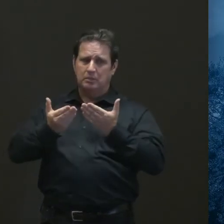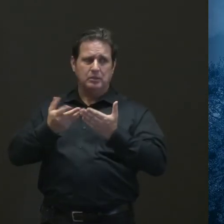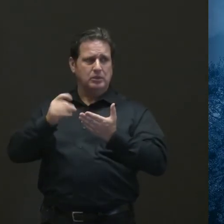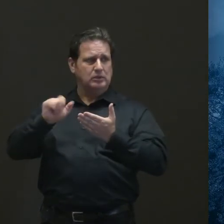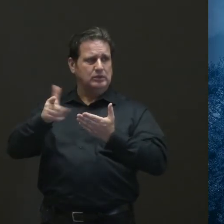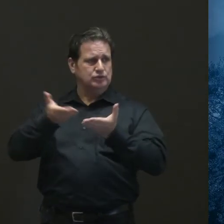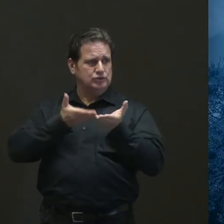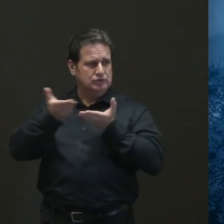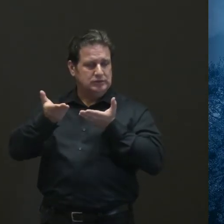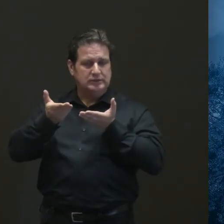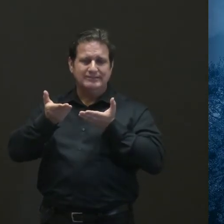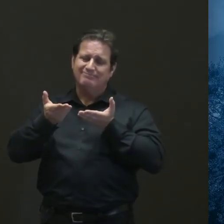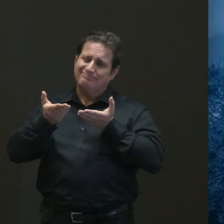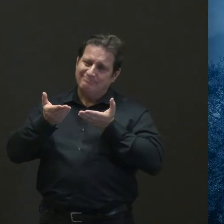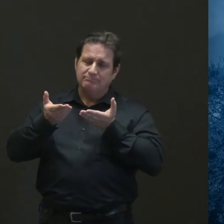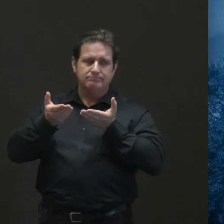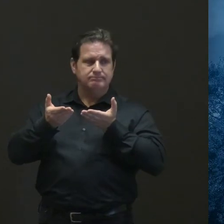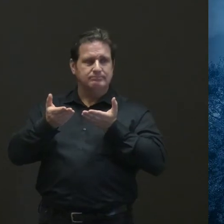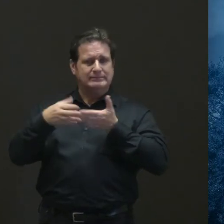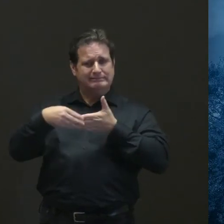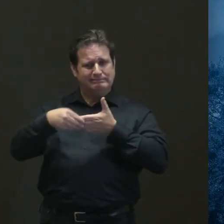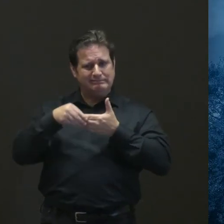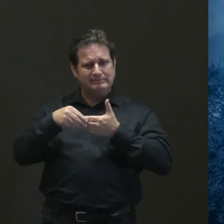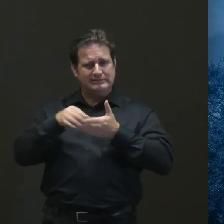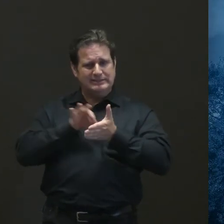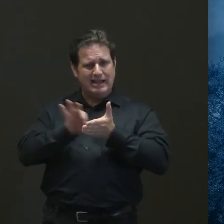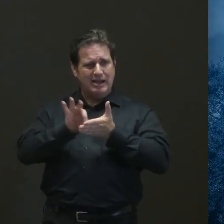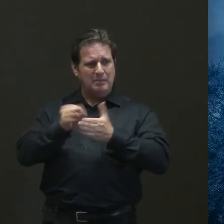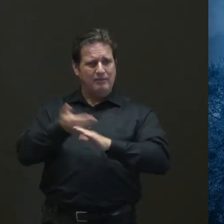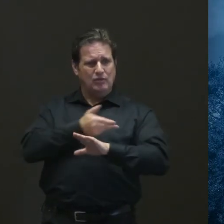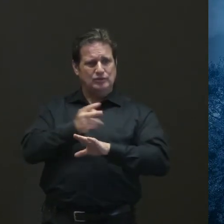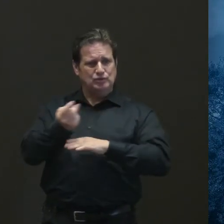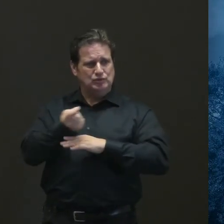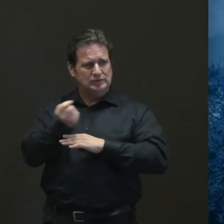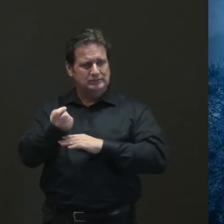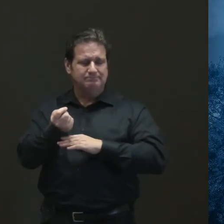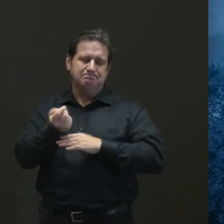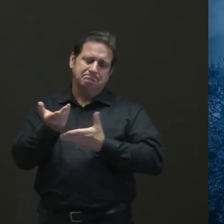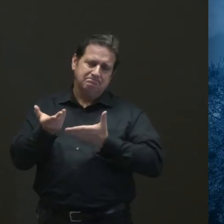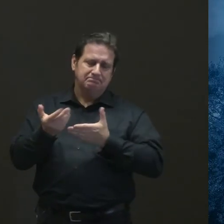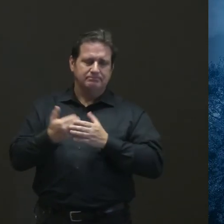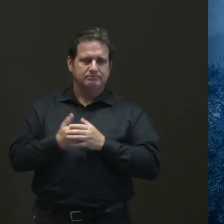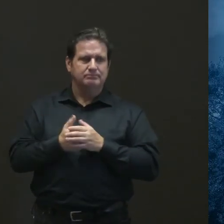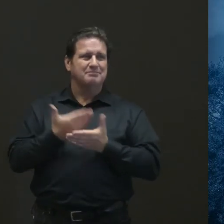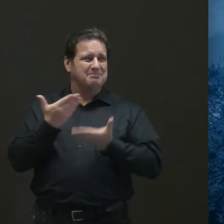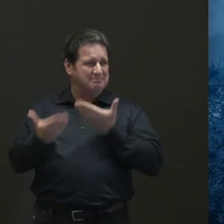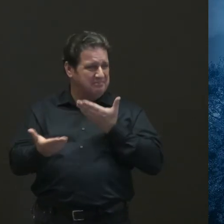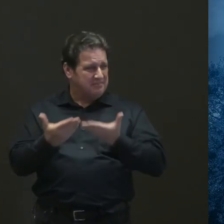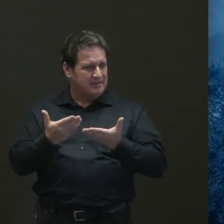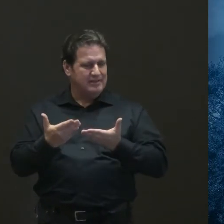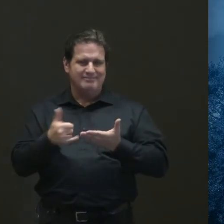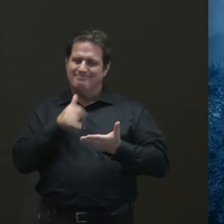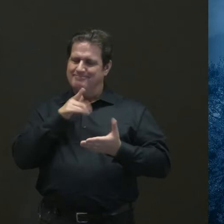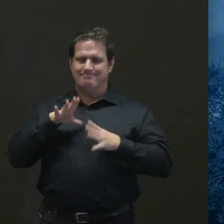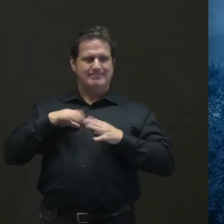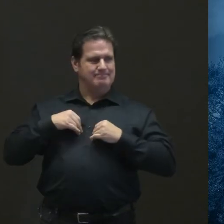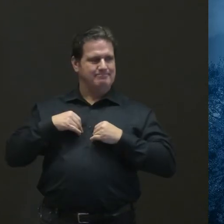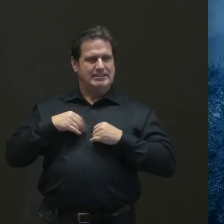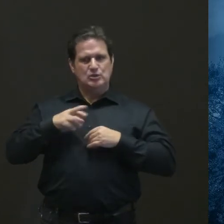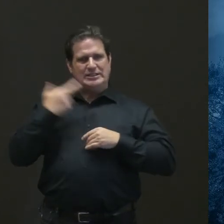Service. Could they count it or get it in by Tuesday if you got it in Saturday? Maybe, but don't take the